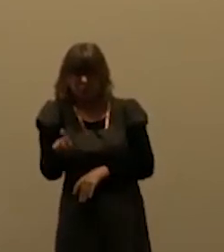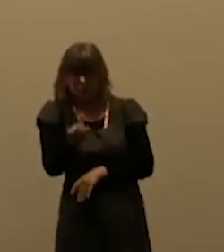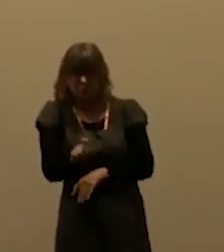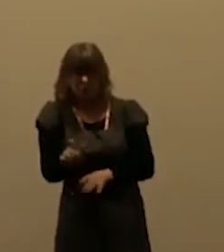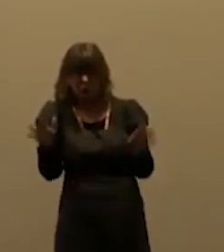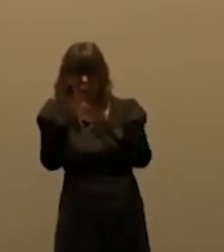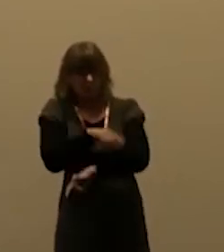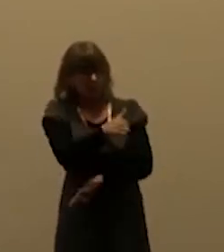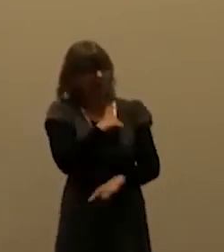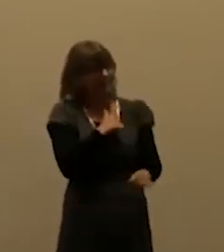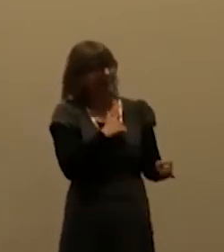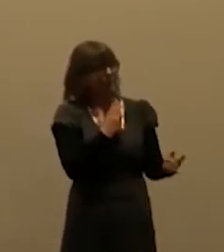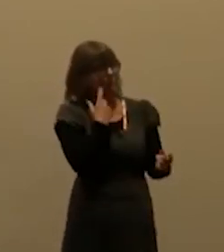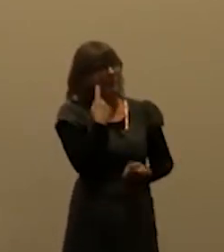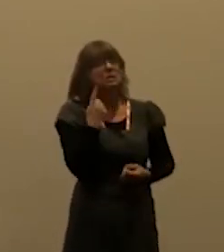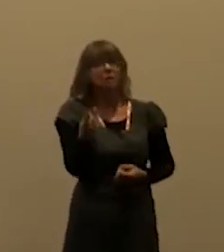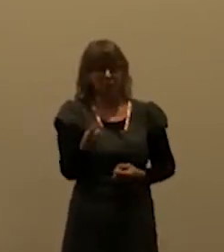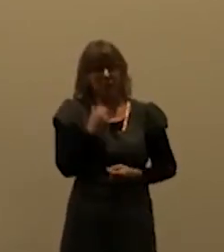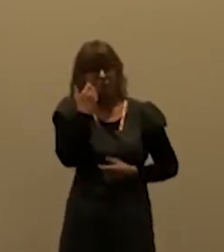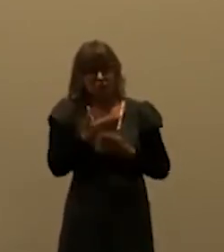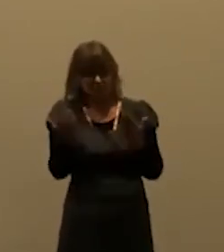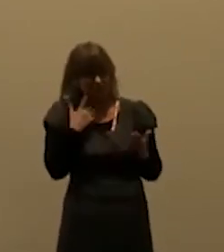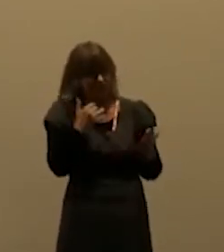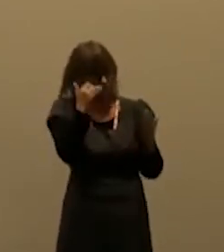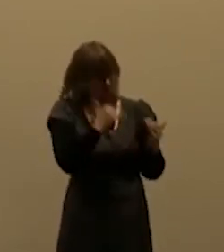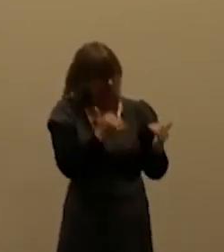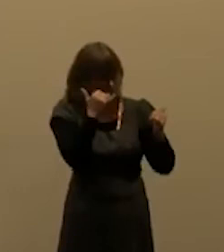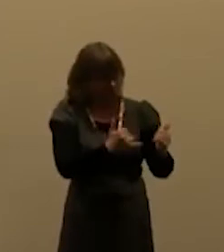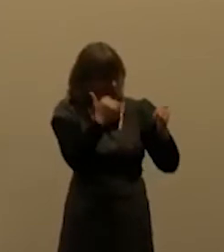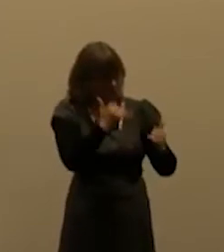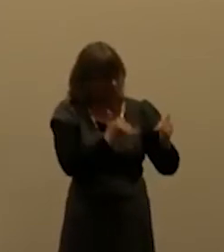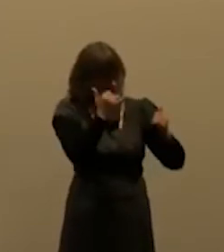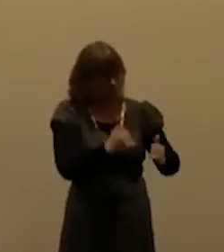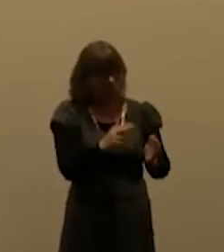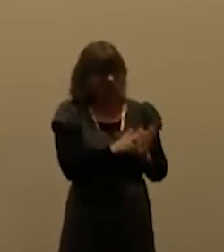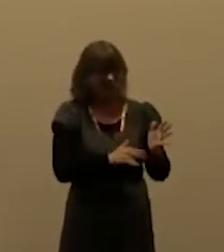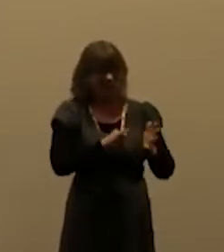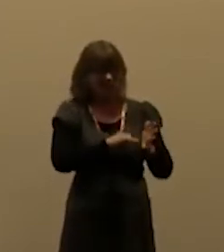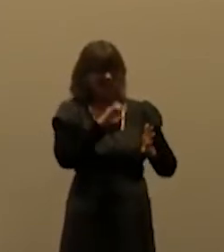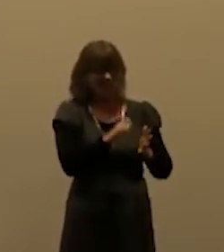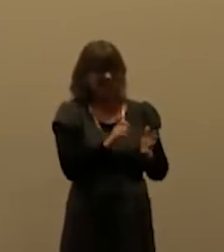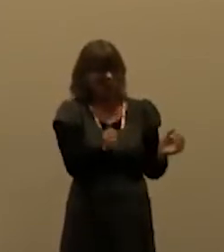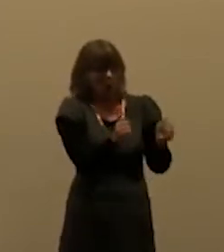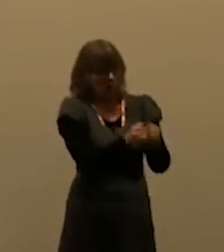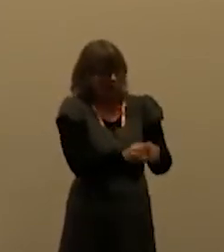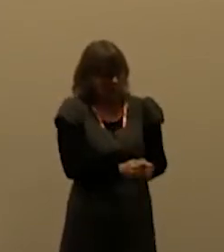because day in, day out, I'm doing checks against the NCSC kind of compliance. You know, they have a blueprint how